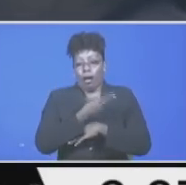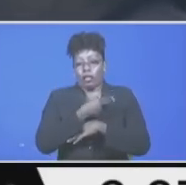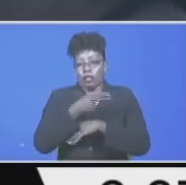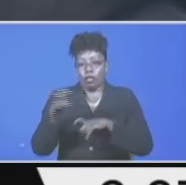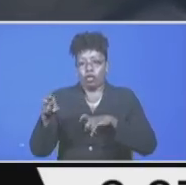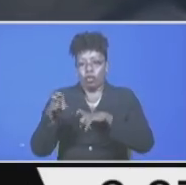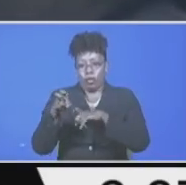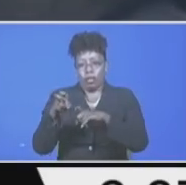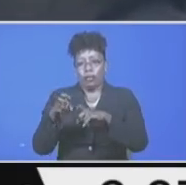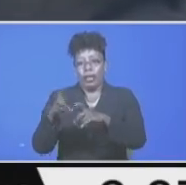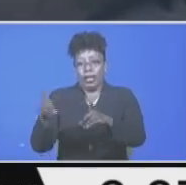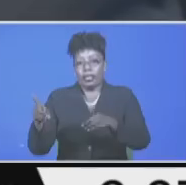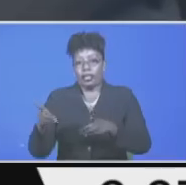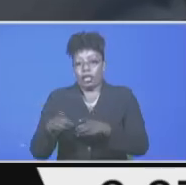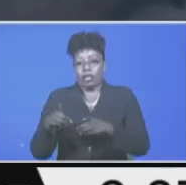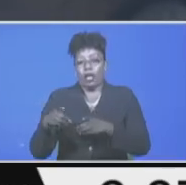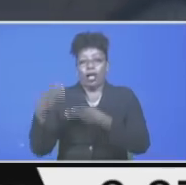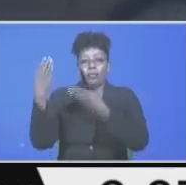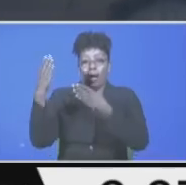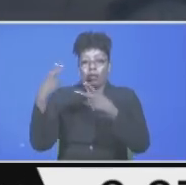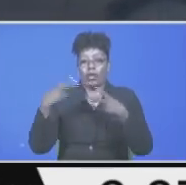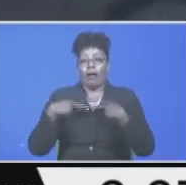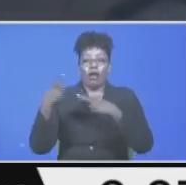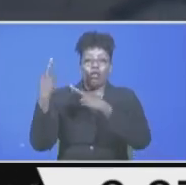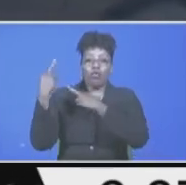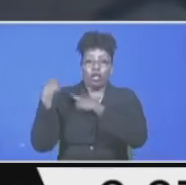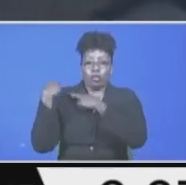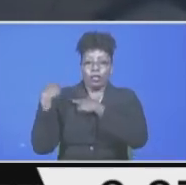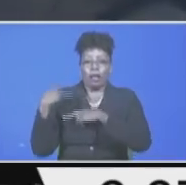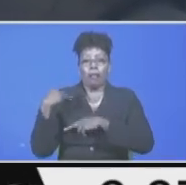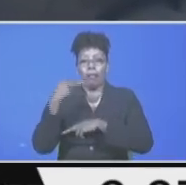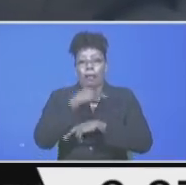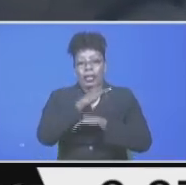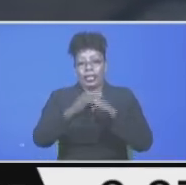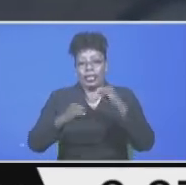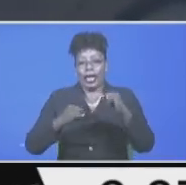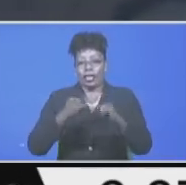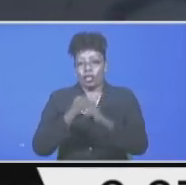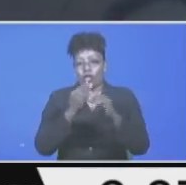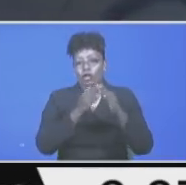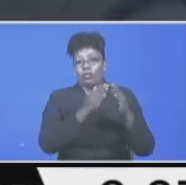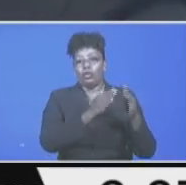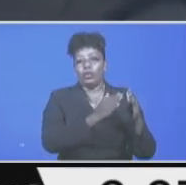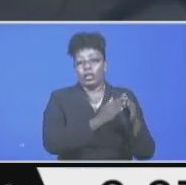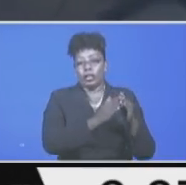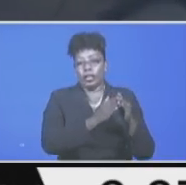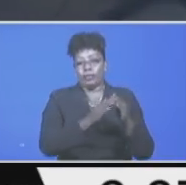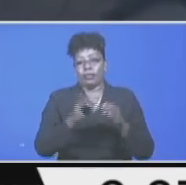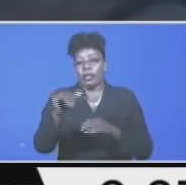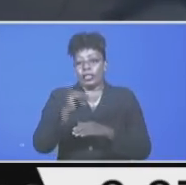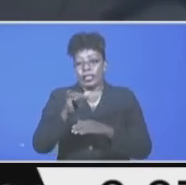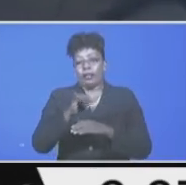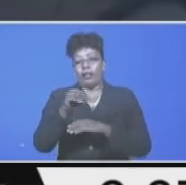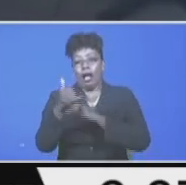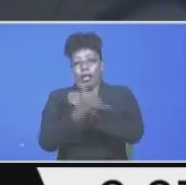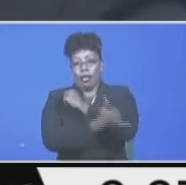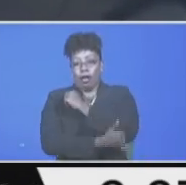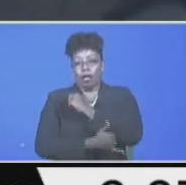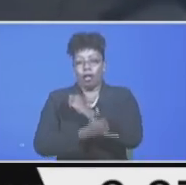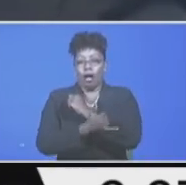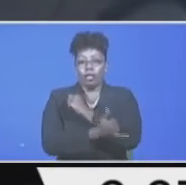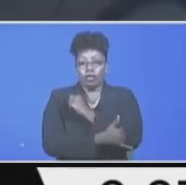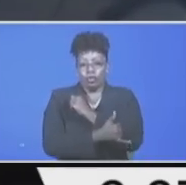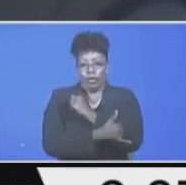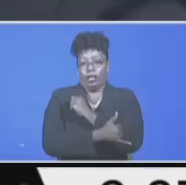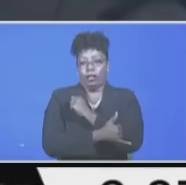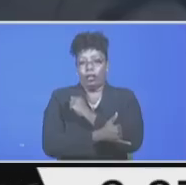such as the Bahamas. We have a responsibility as a member of the international community, like all countries who are right-thinking in the